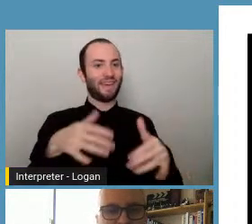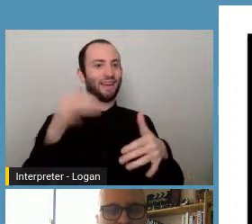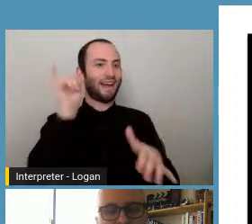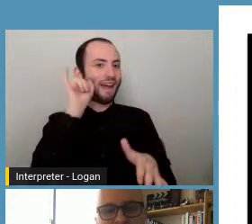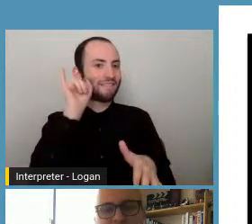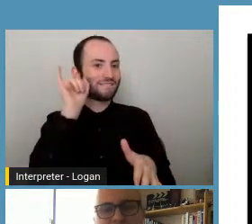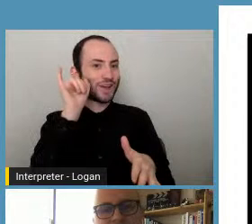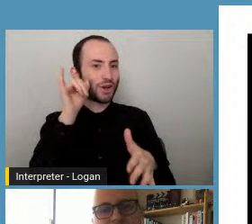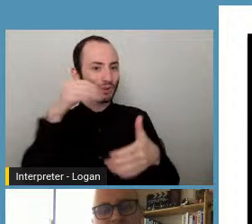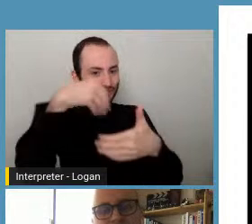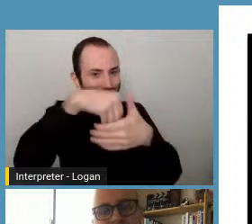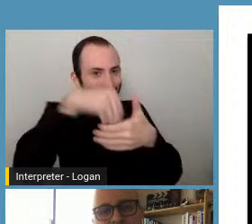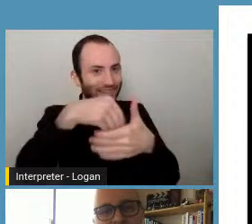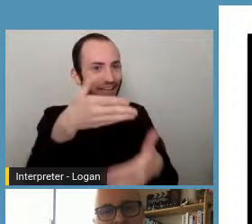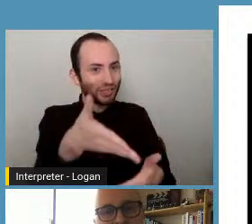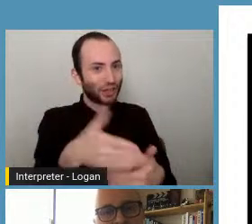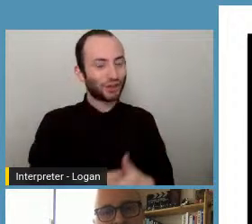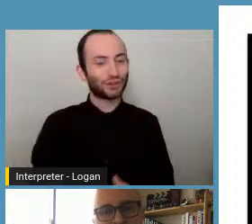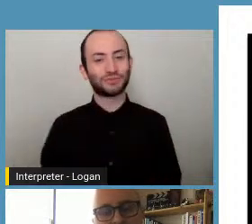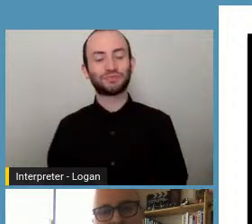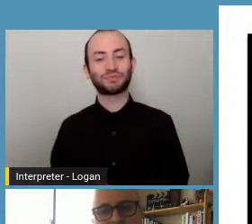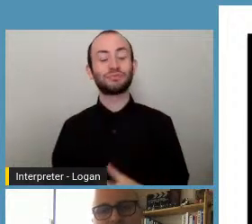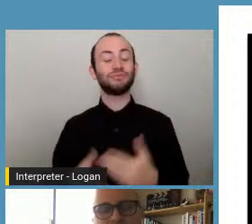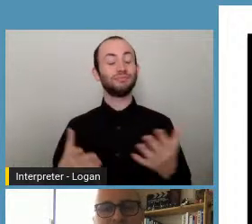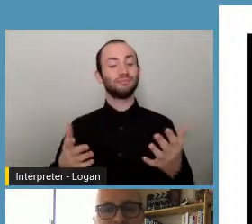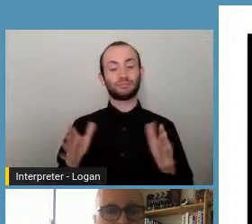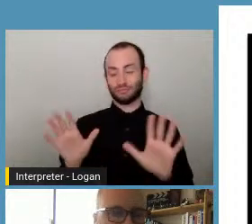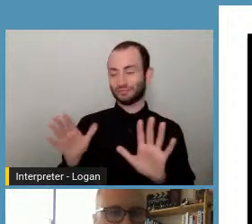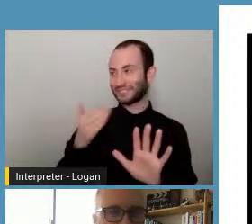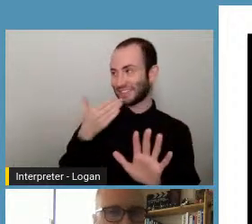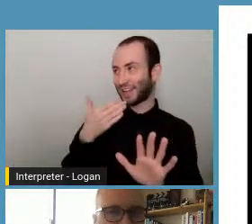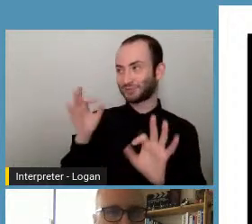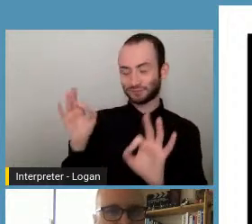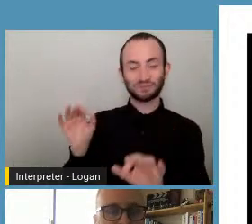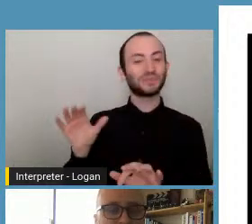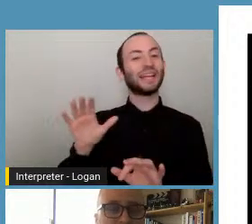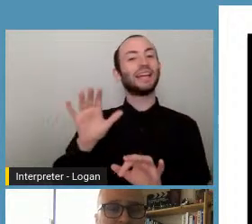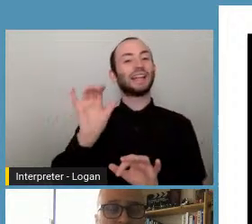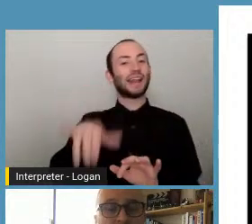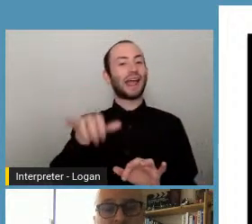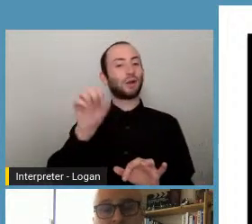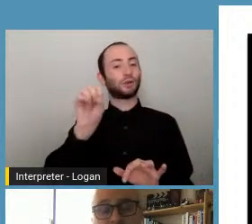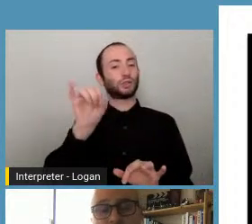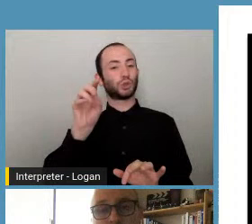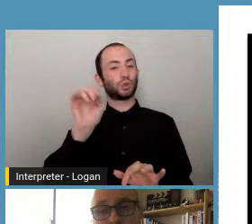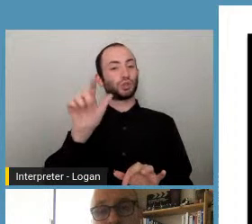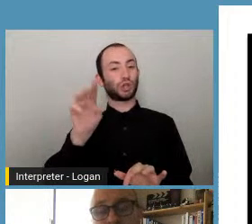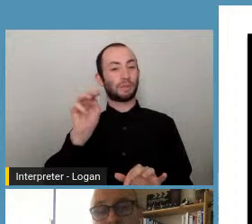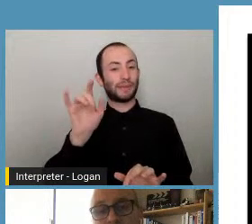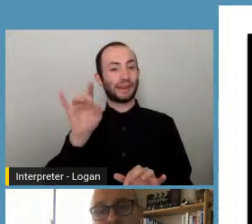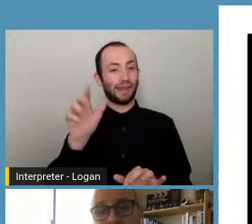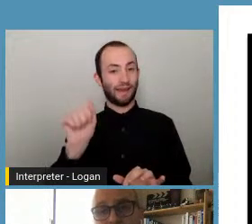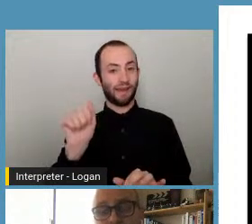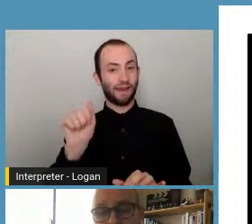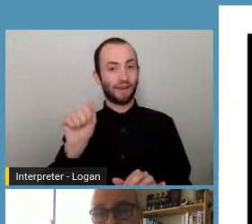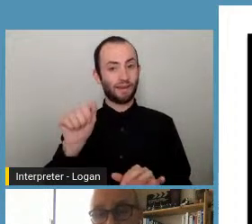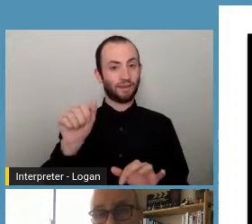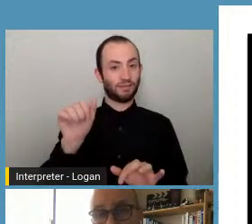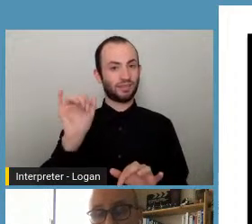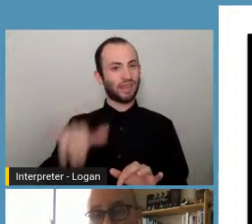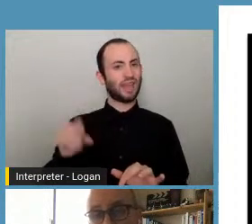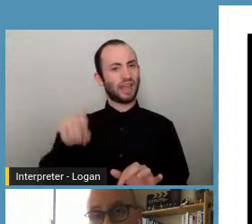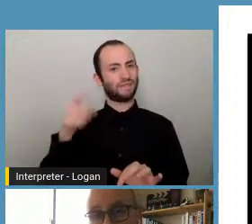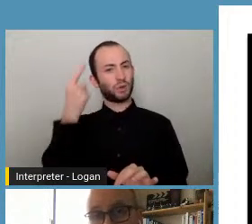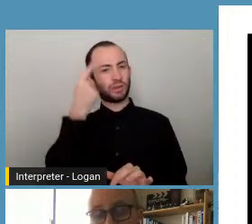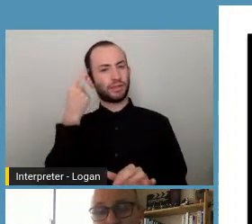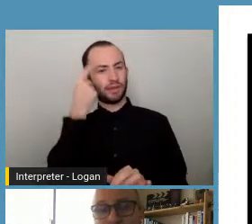In terms of social media considerations, there are limitations that are put on us by the platform. Obviously, we want to use these platforms. They're